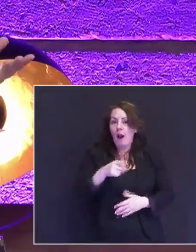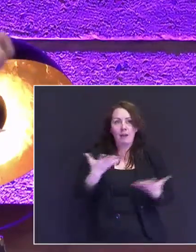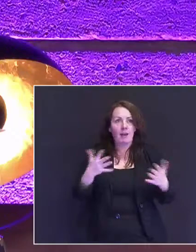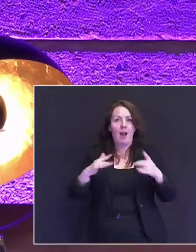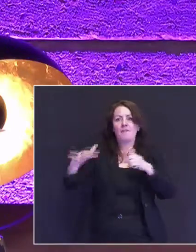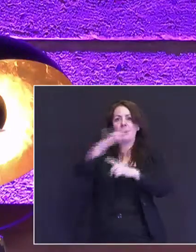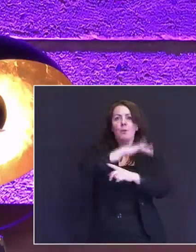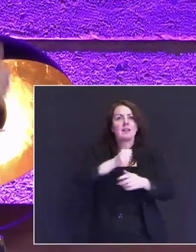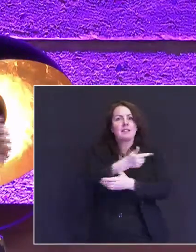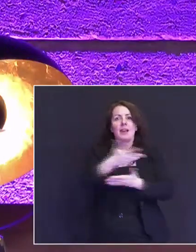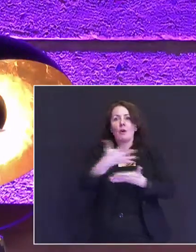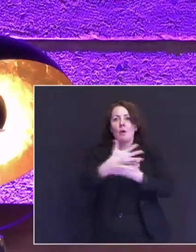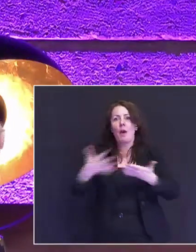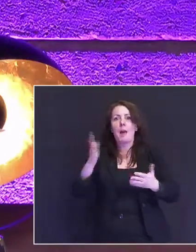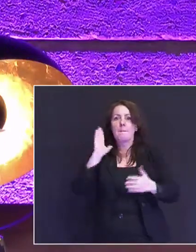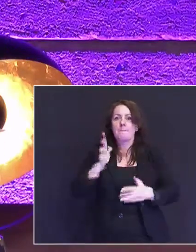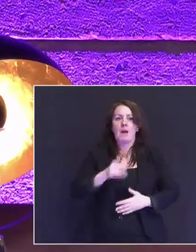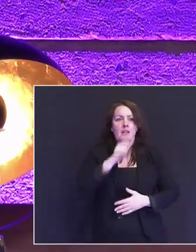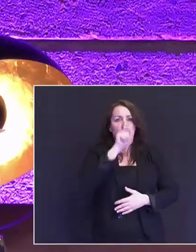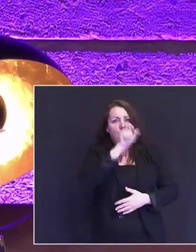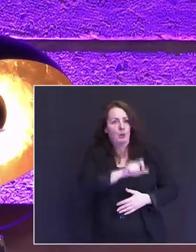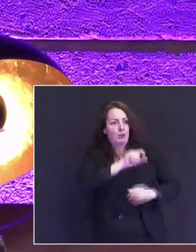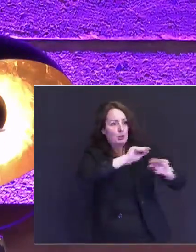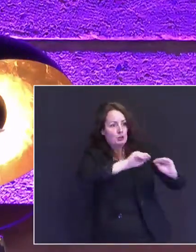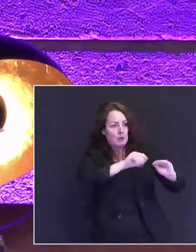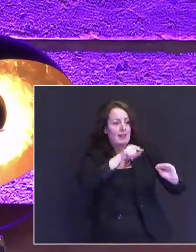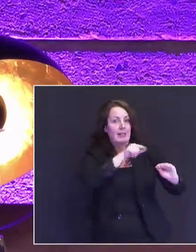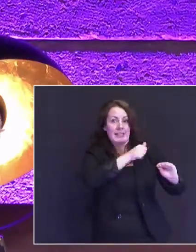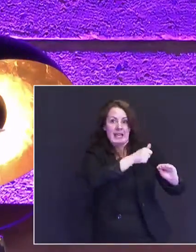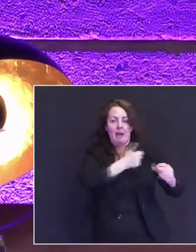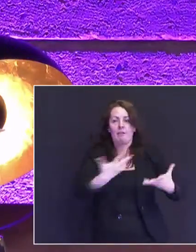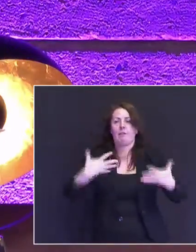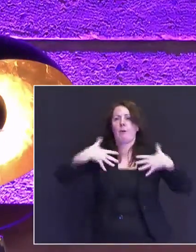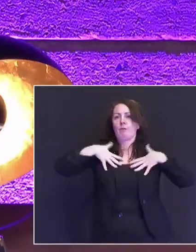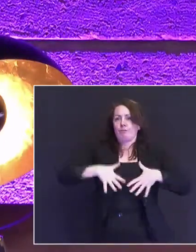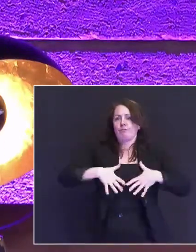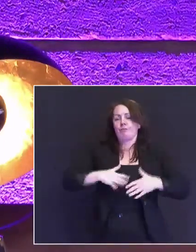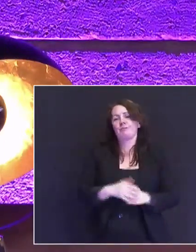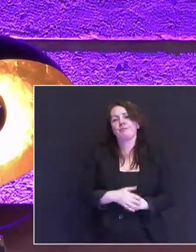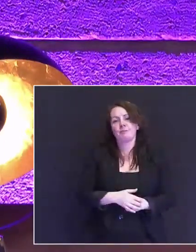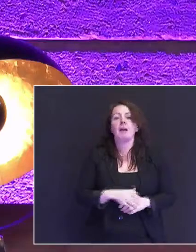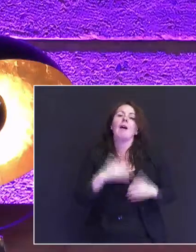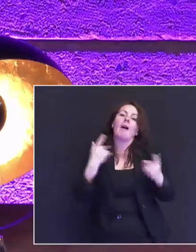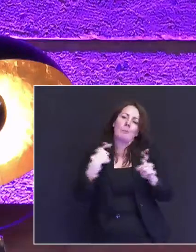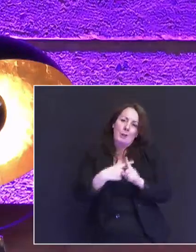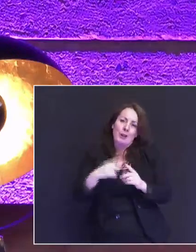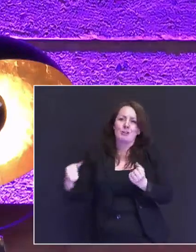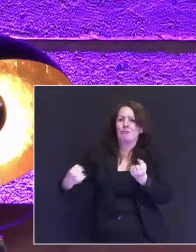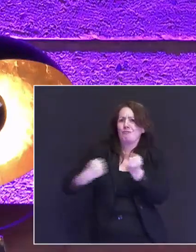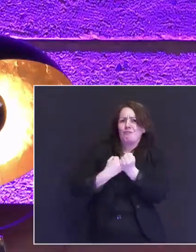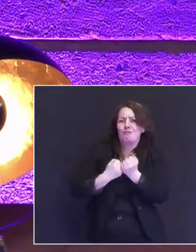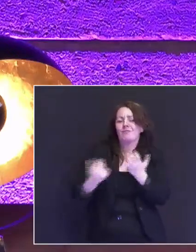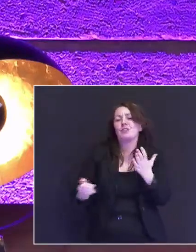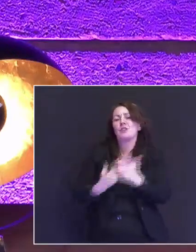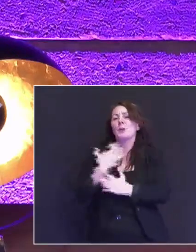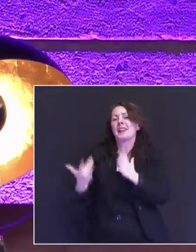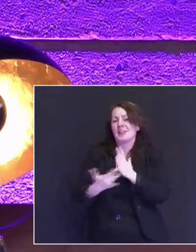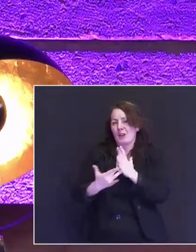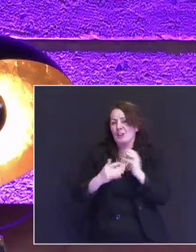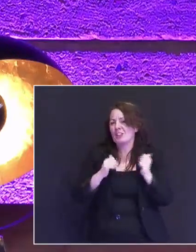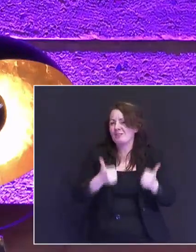technologies. Thank you. And now we're moving forward and turning now to Ms.